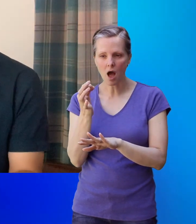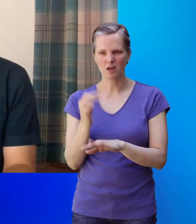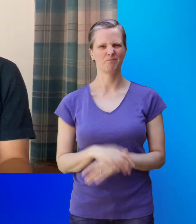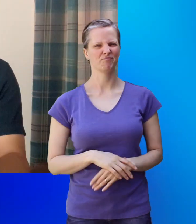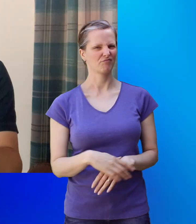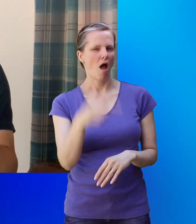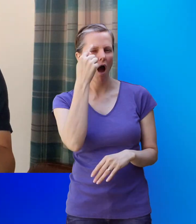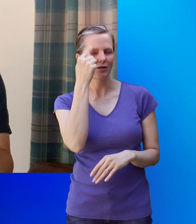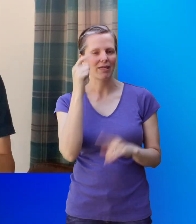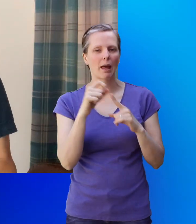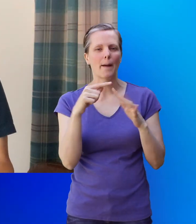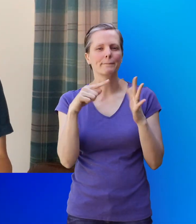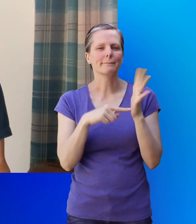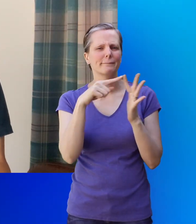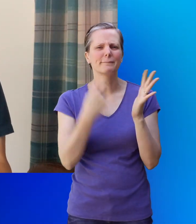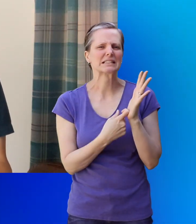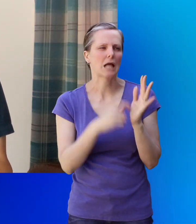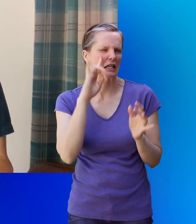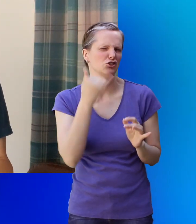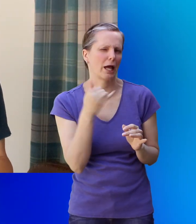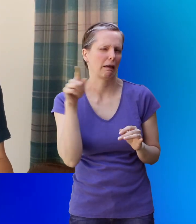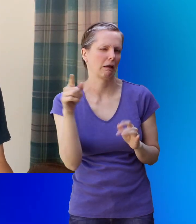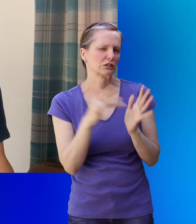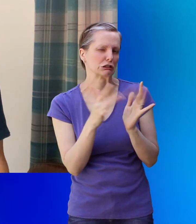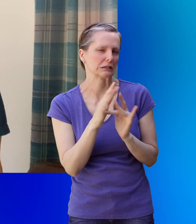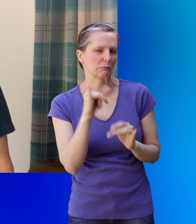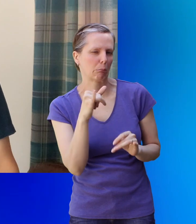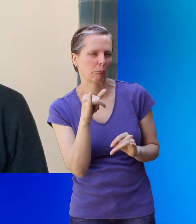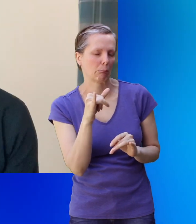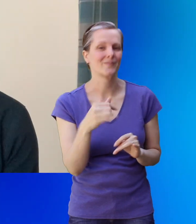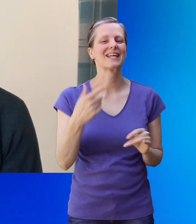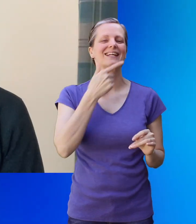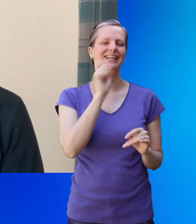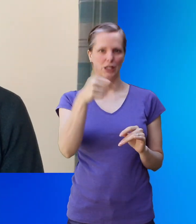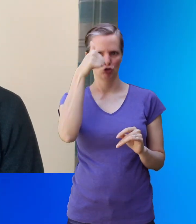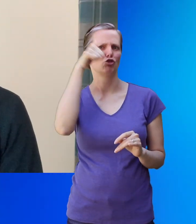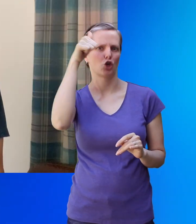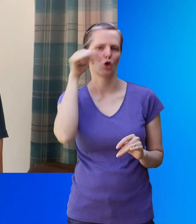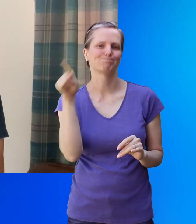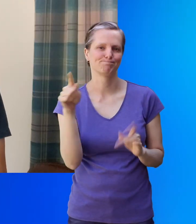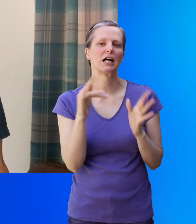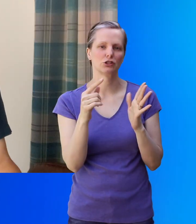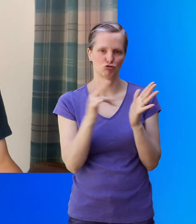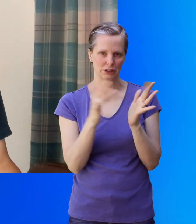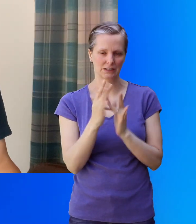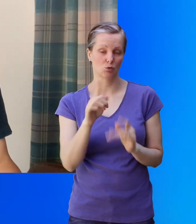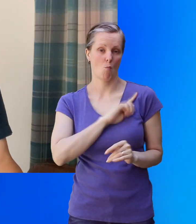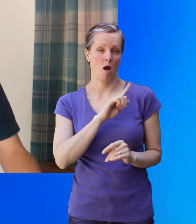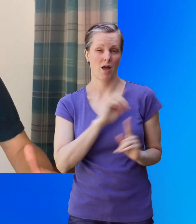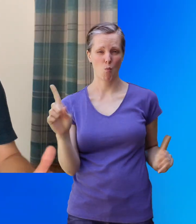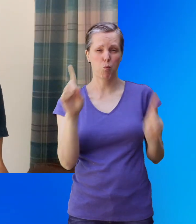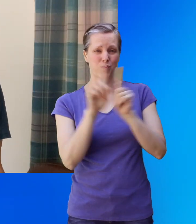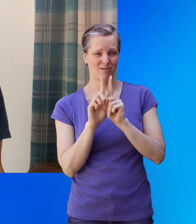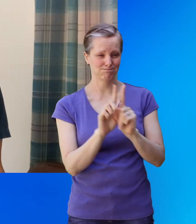think for a second that Peter was testing that it really was Jesus. He knew it was Jesus. He'd spent time